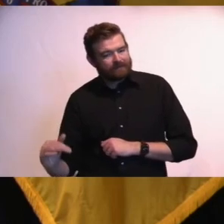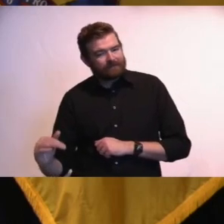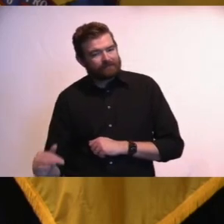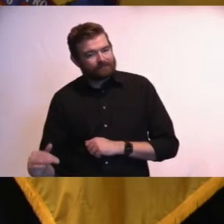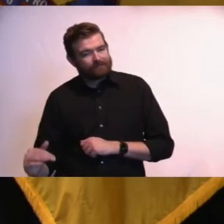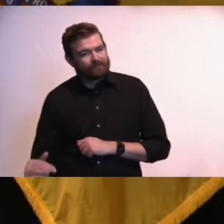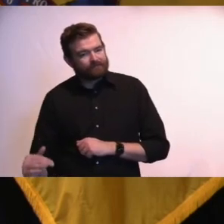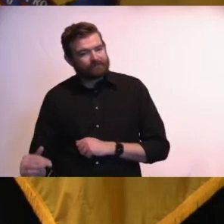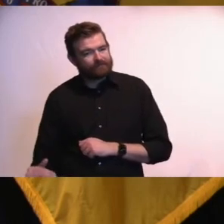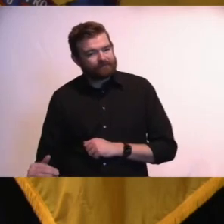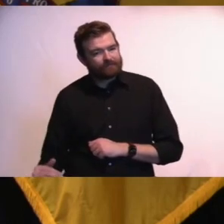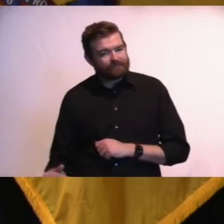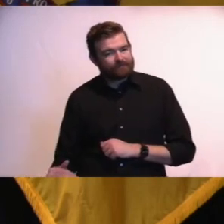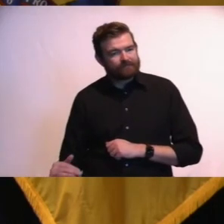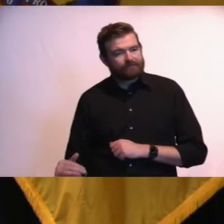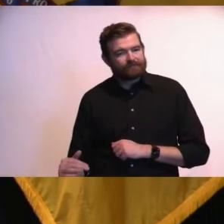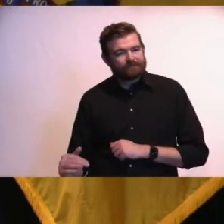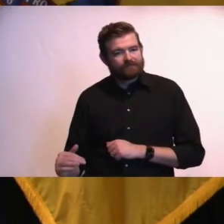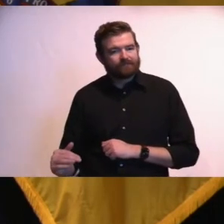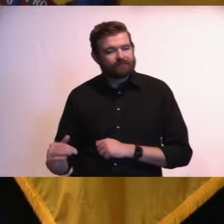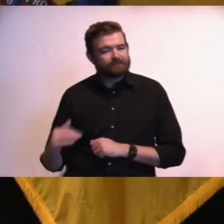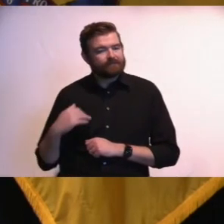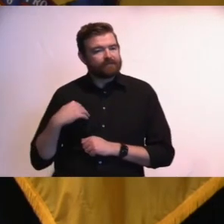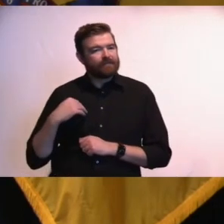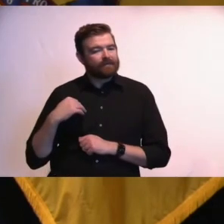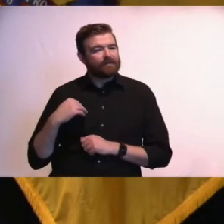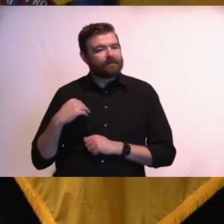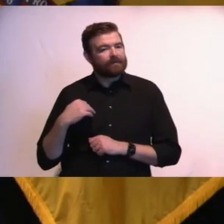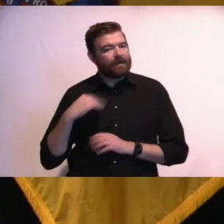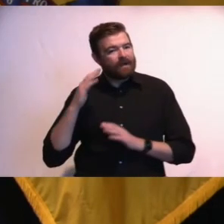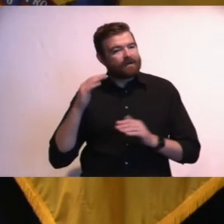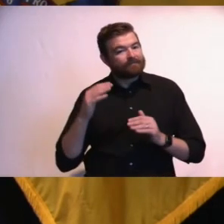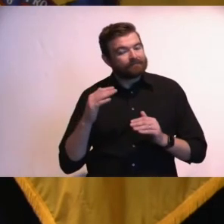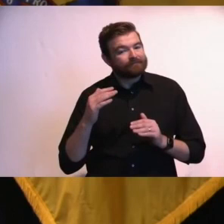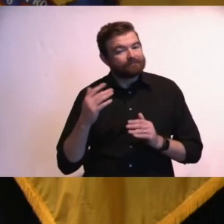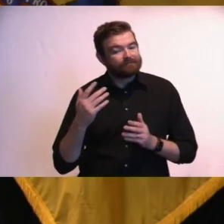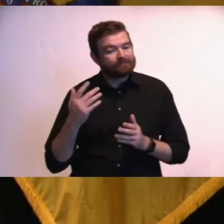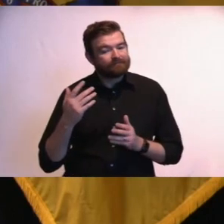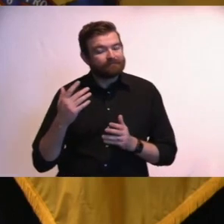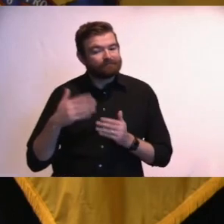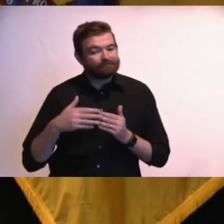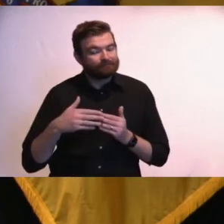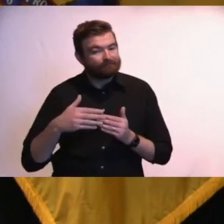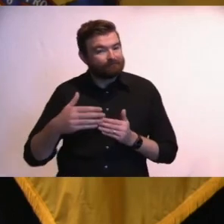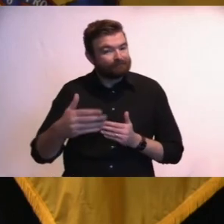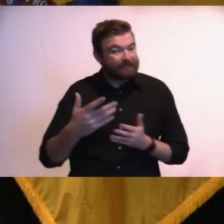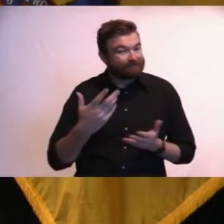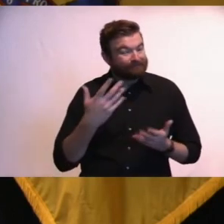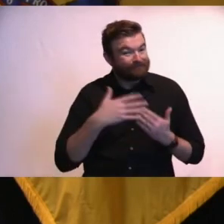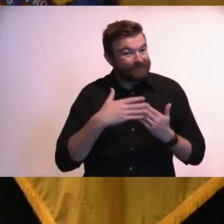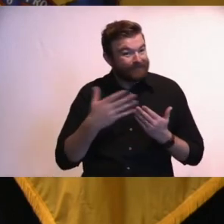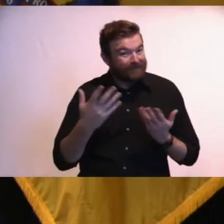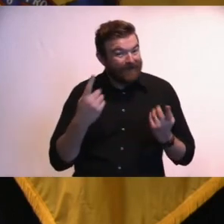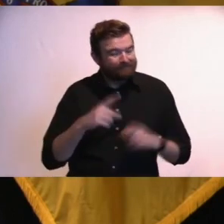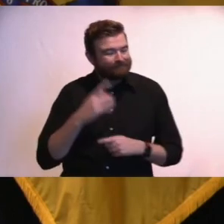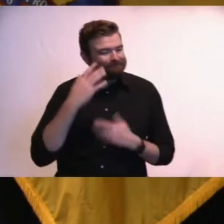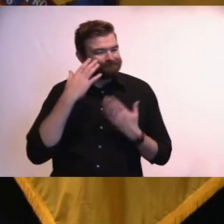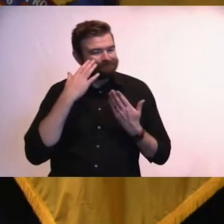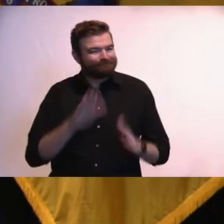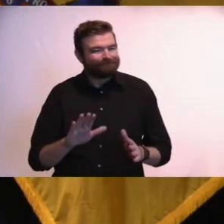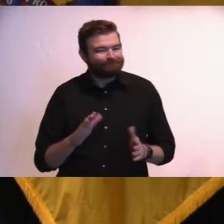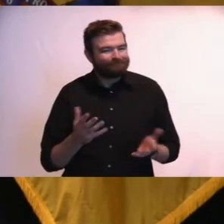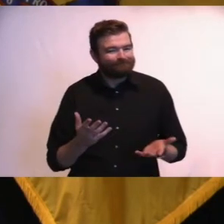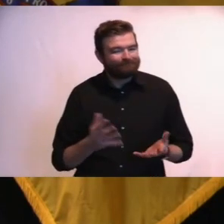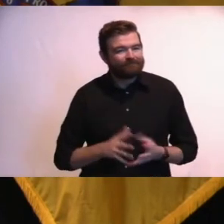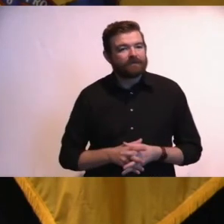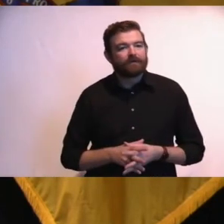down. God willing, that is the beginning of something, but I don't know that we know enough to be able to say that. Let me just say this unequivocally. The mask